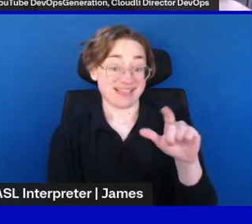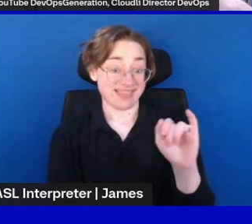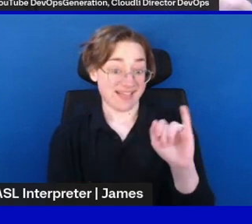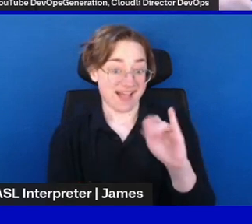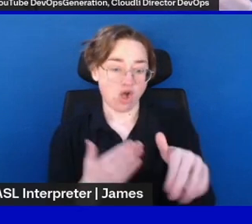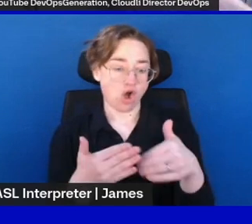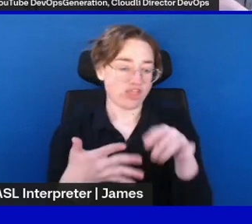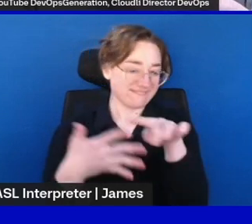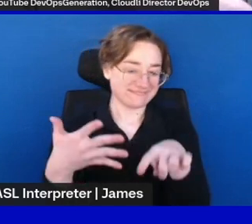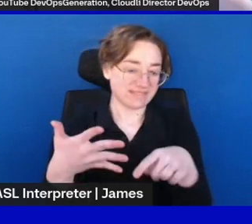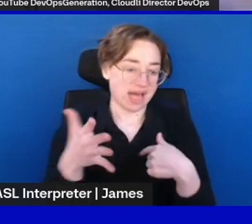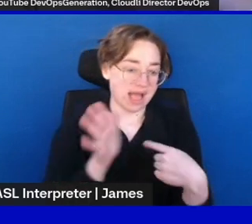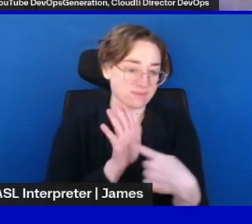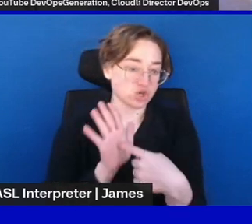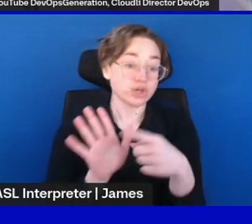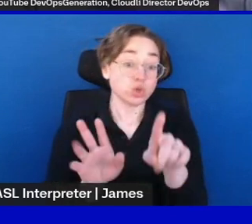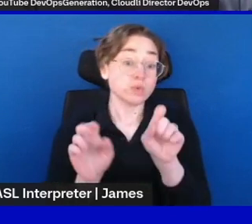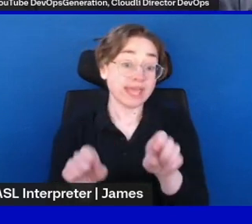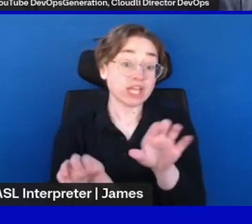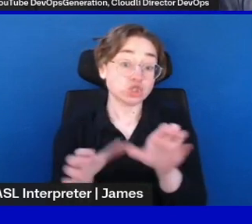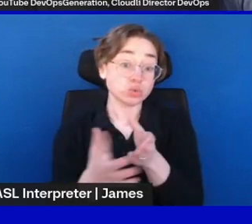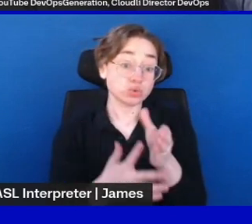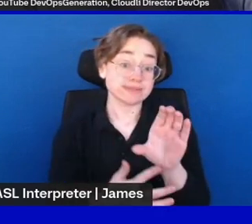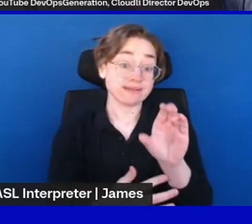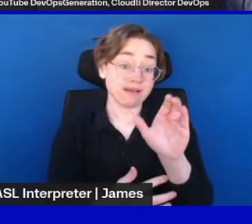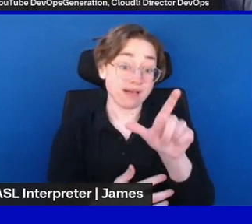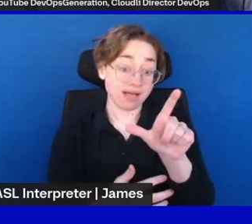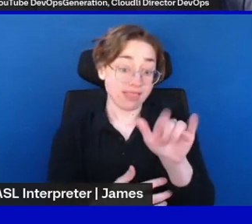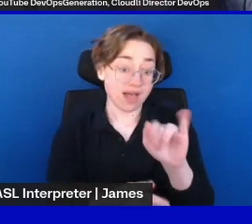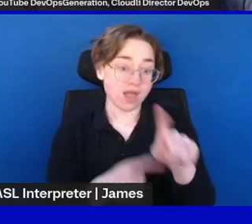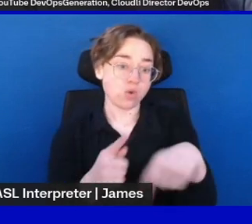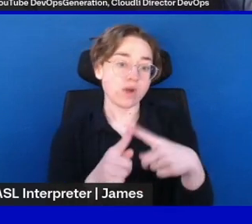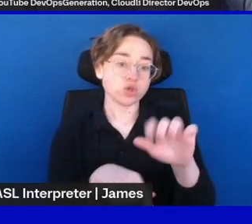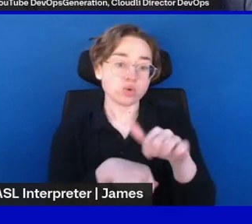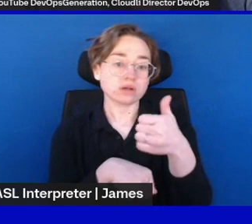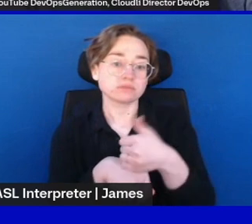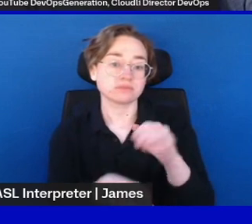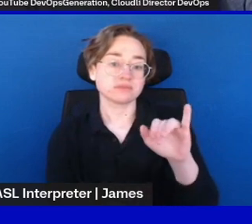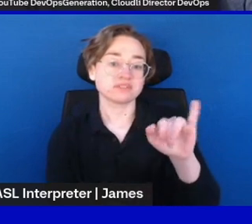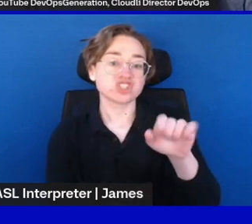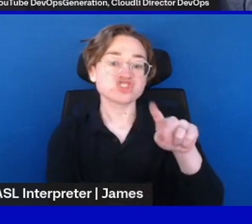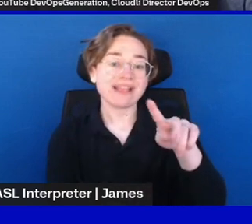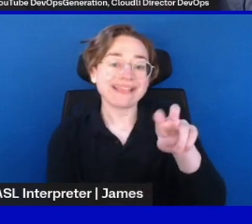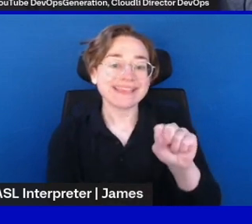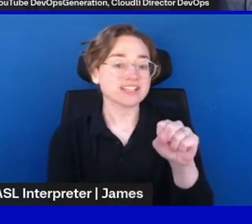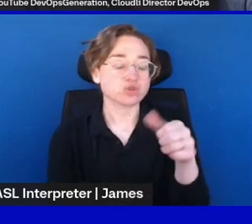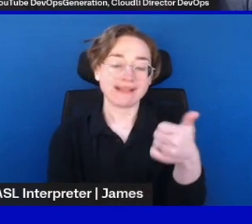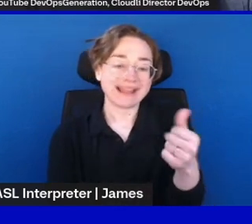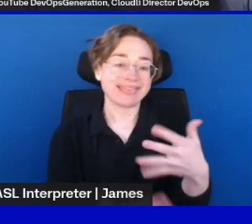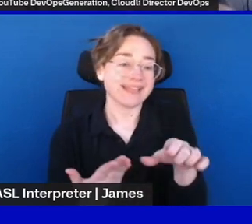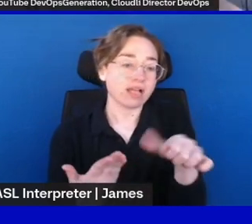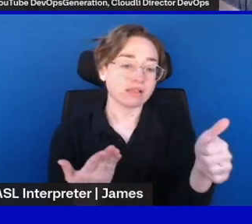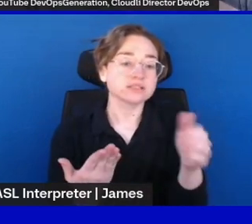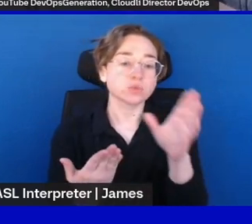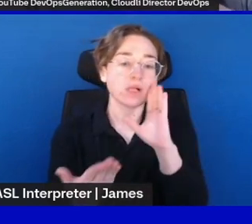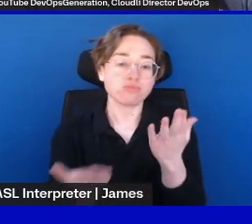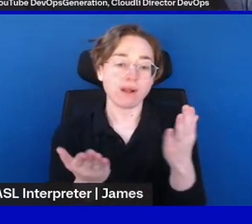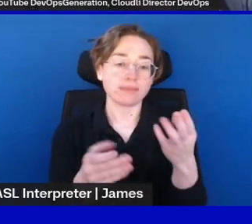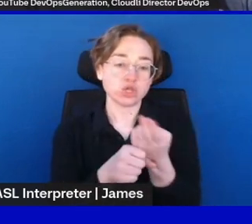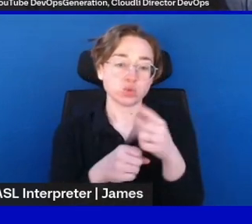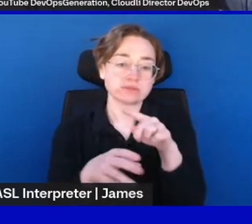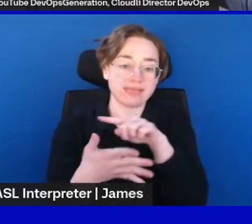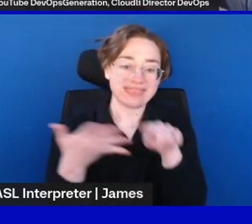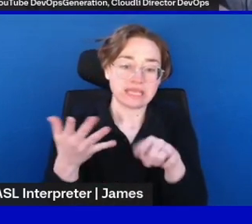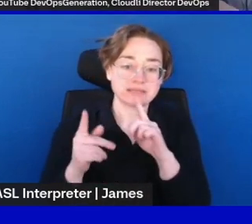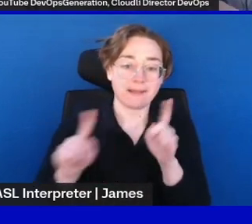I'm showing you right here, you can do with CLI, and when you're integrating something like Jenkins or anything else, you'll probably be using those commands, but I just really